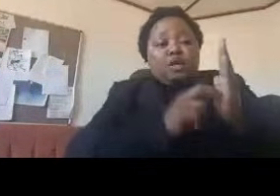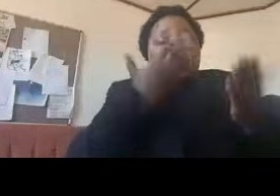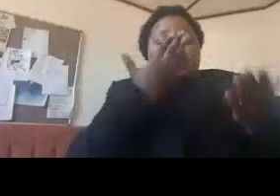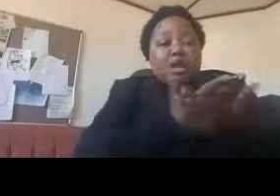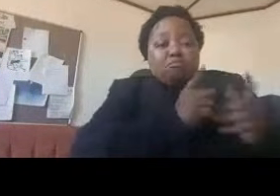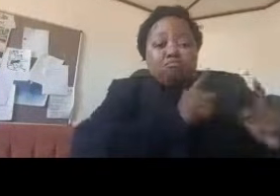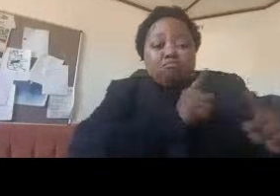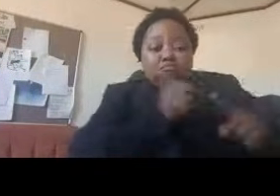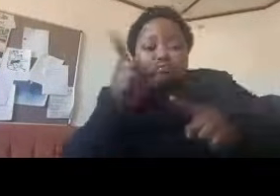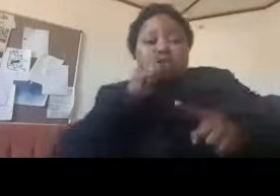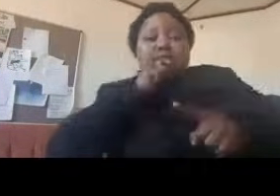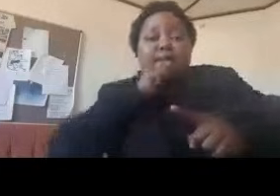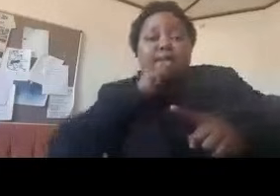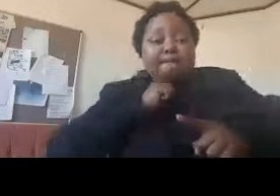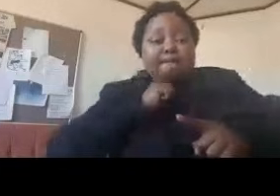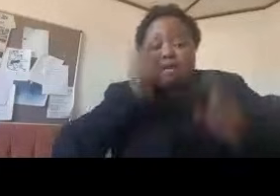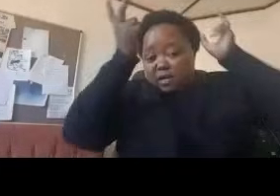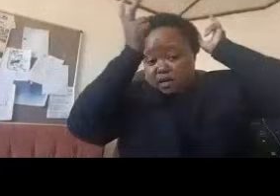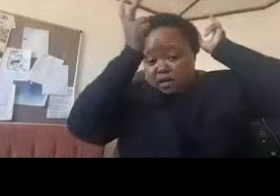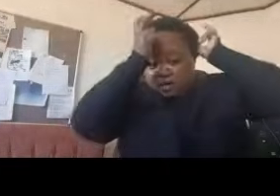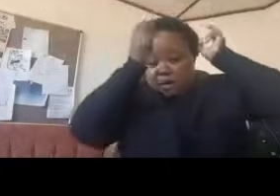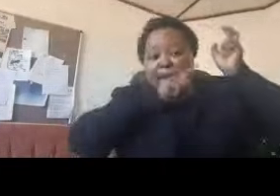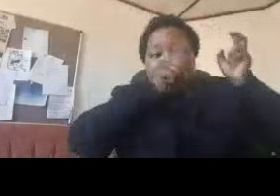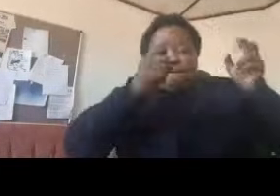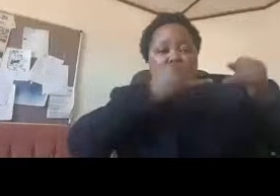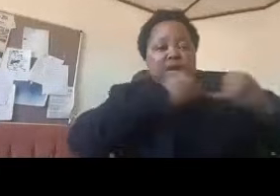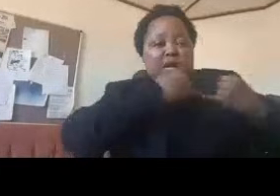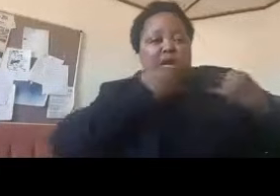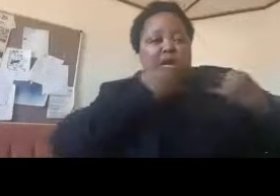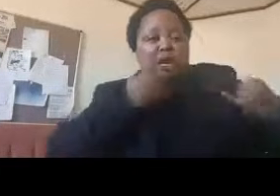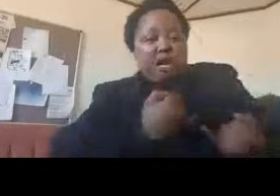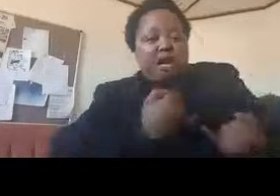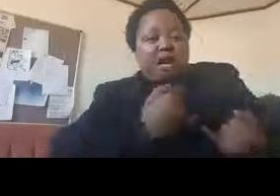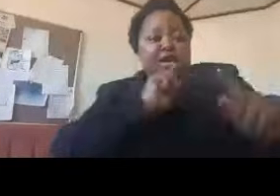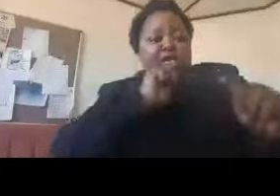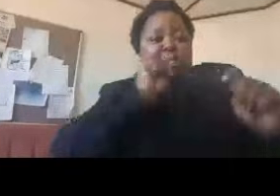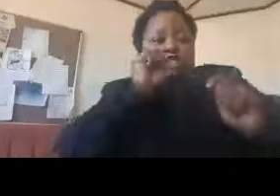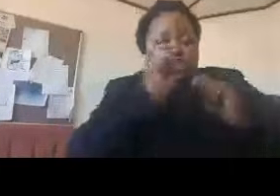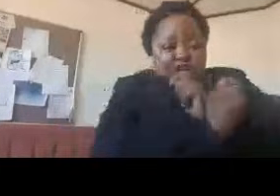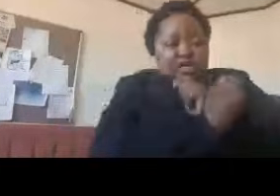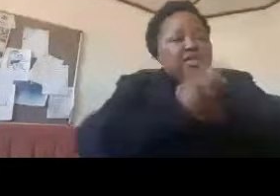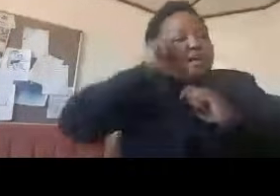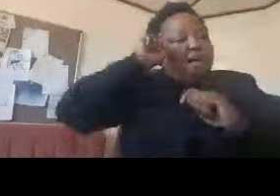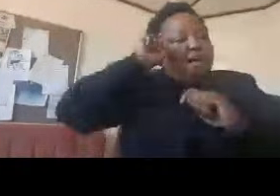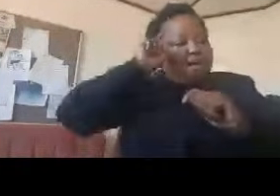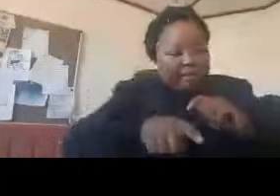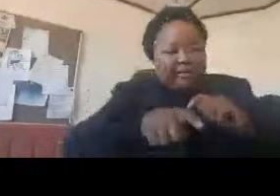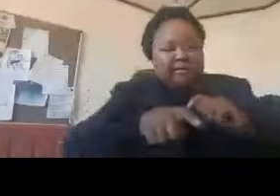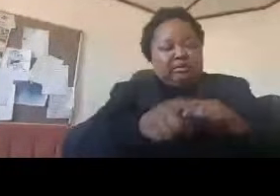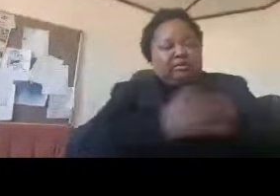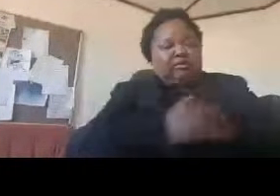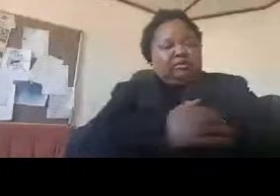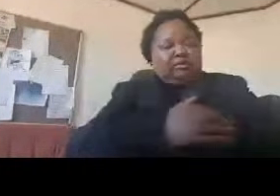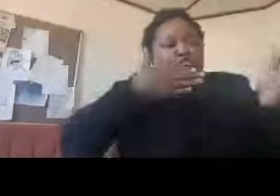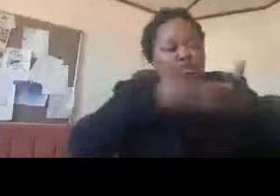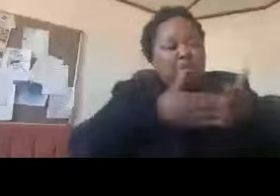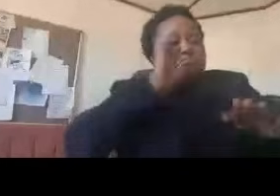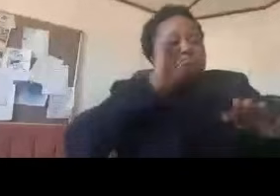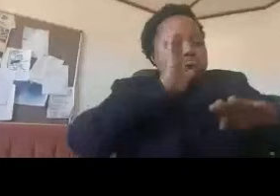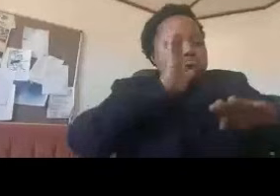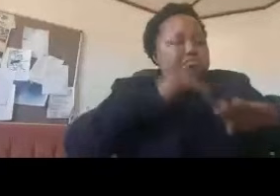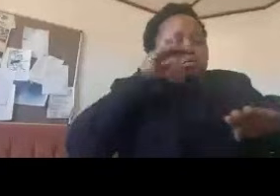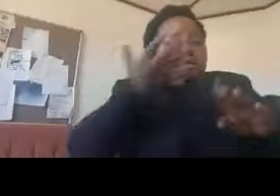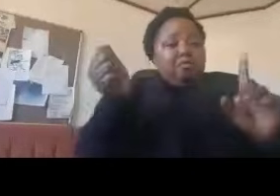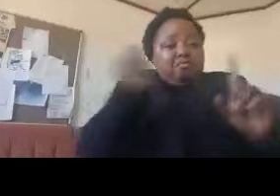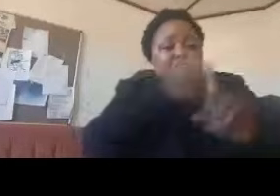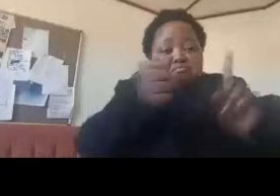me, but only a changed heart can stop him from hitting in the first place. So ask you